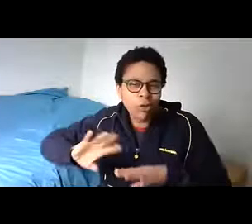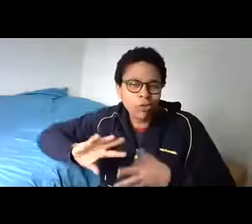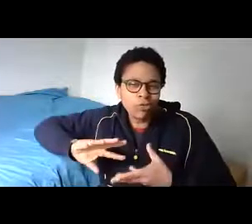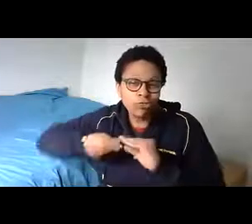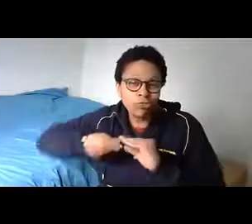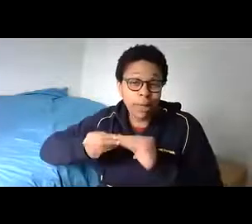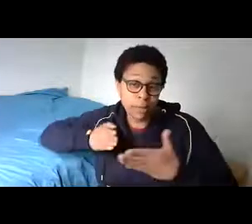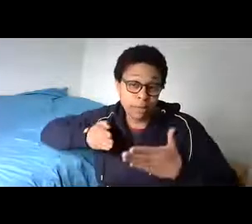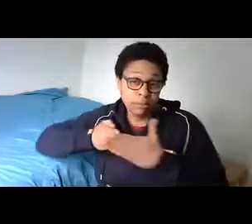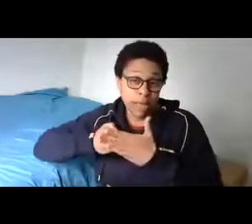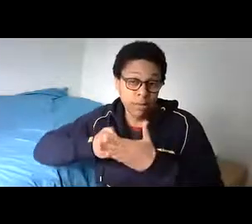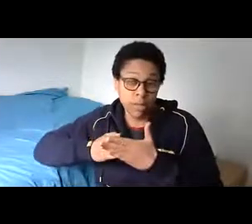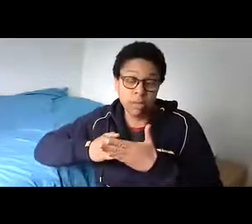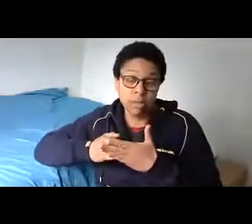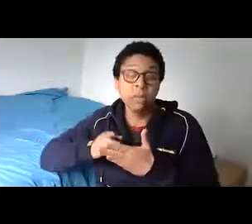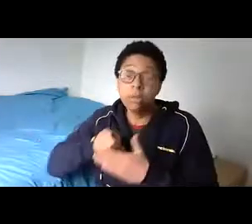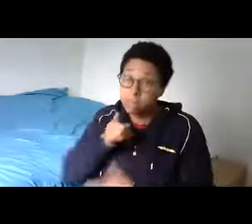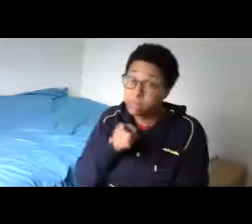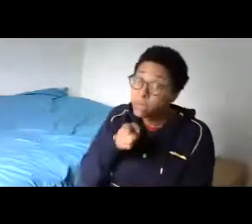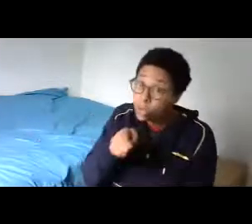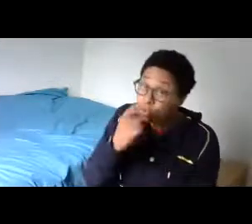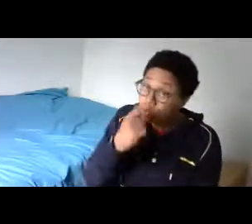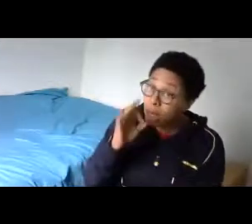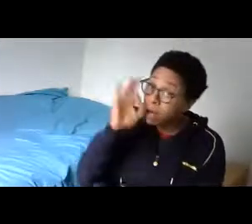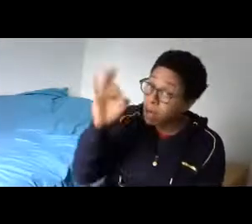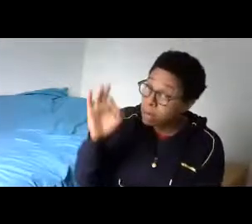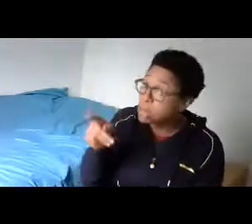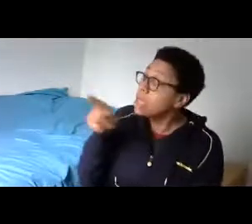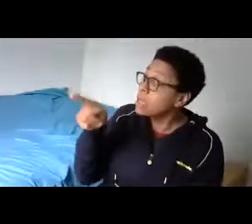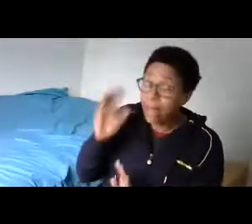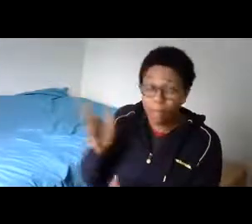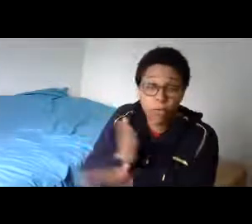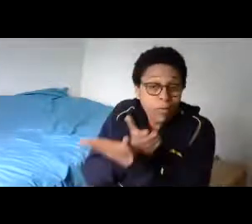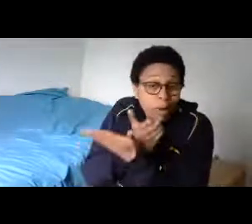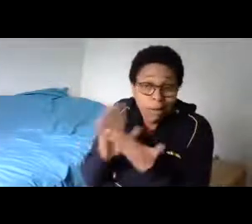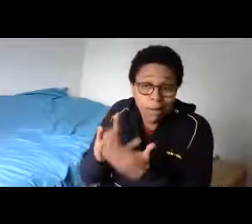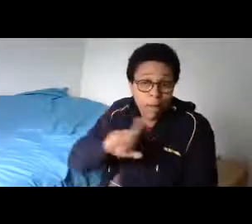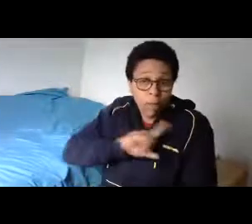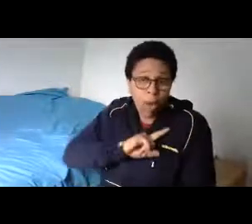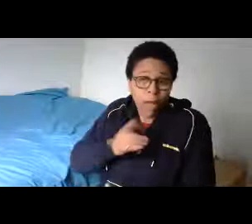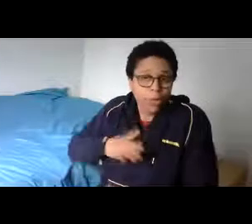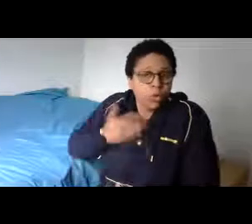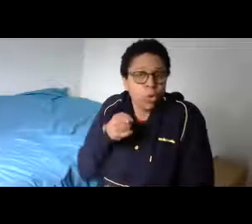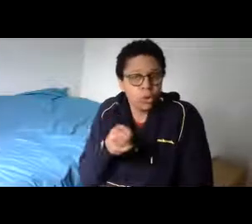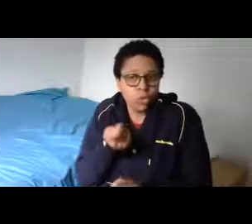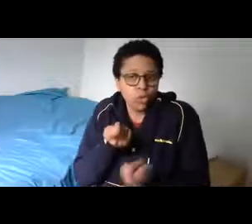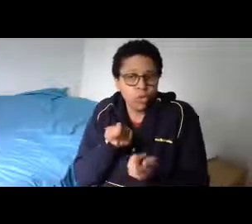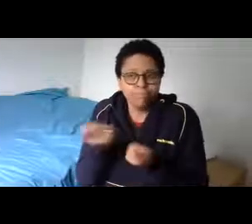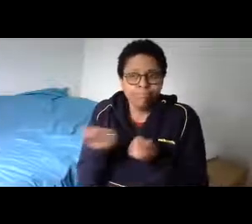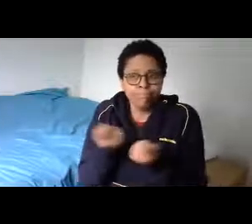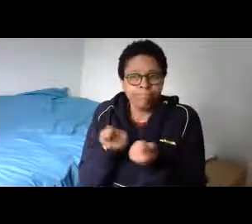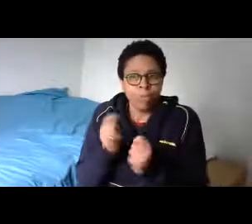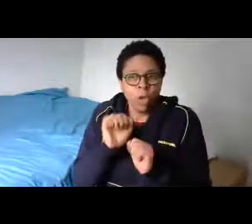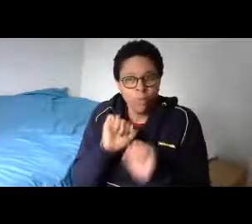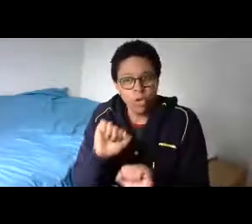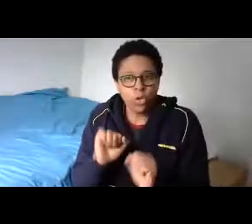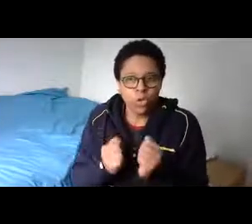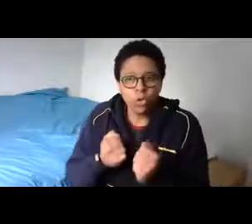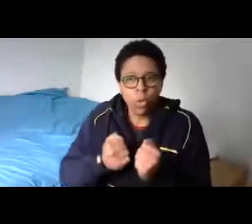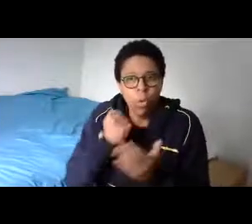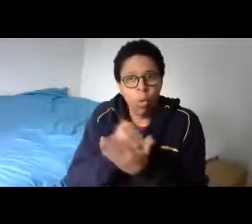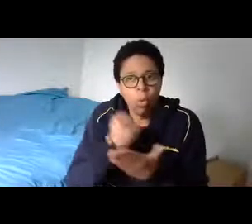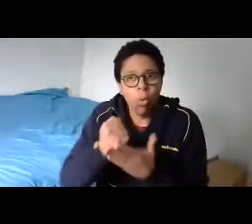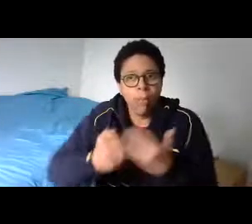it, and they should come up with very good reasons not to allow you to do that. The guidance says that you should be allowed to do